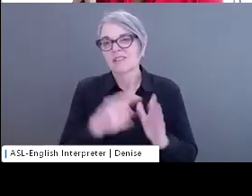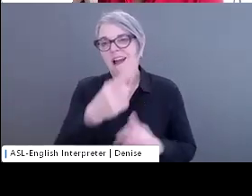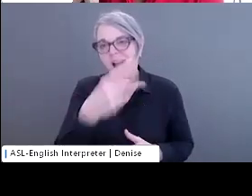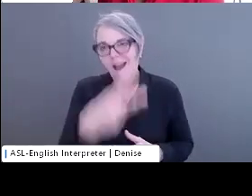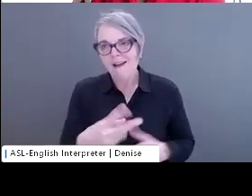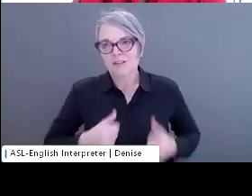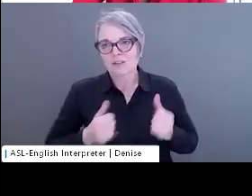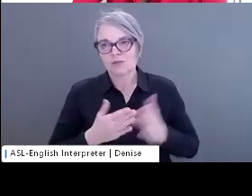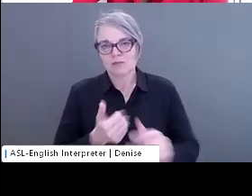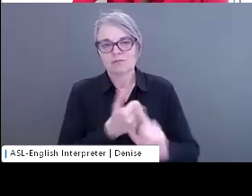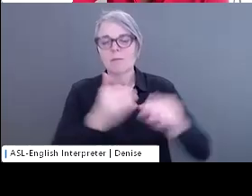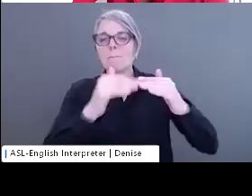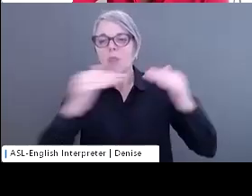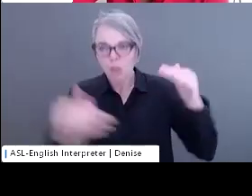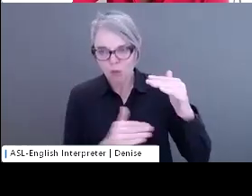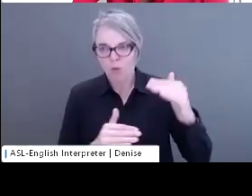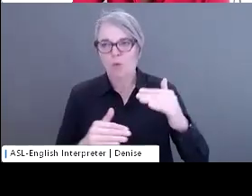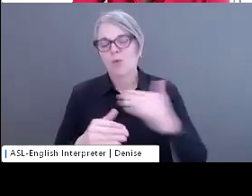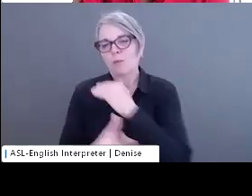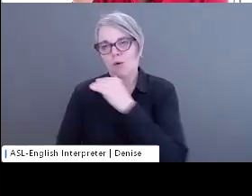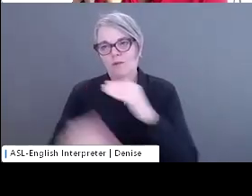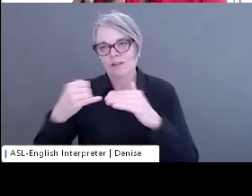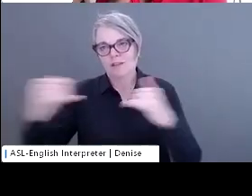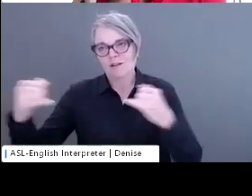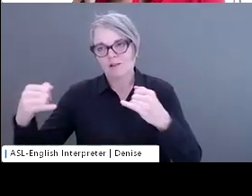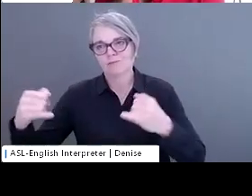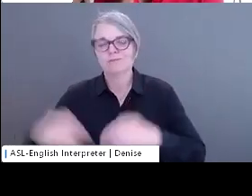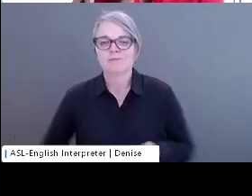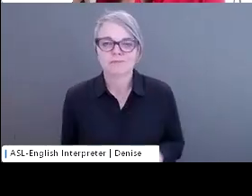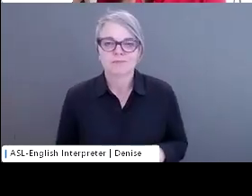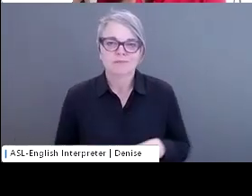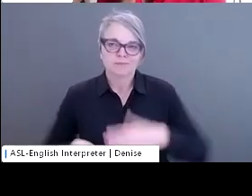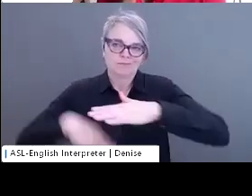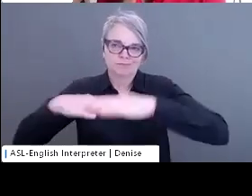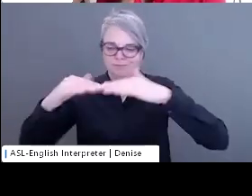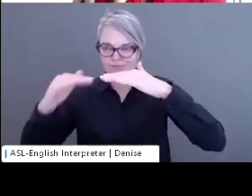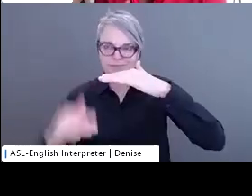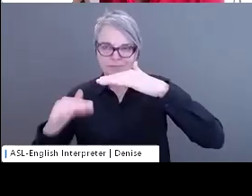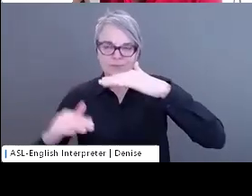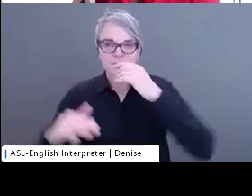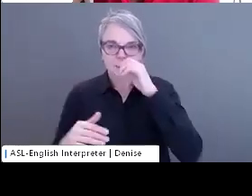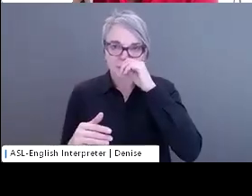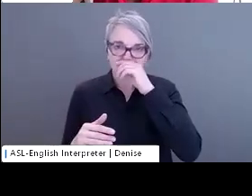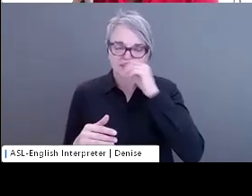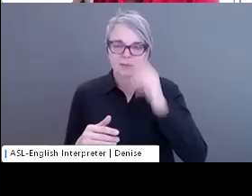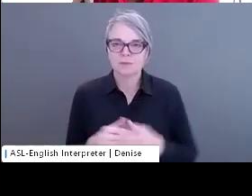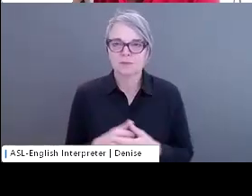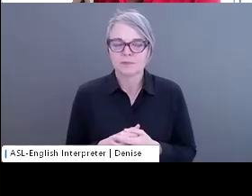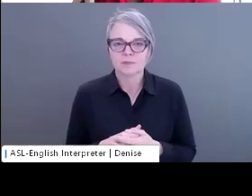line. And so it comes to no that most of them